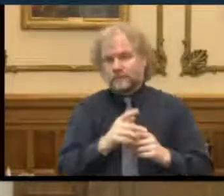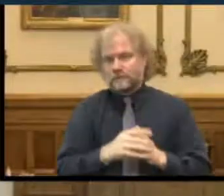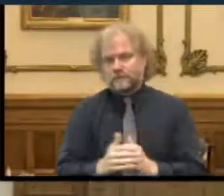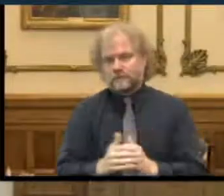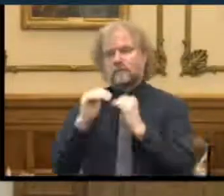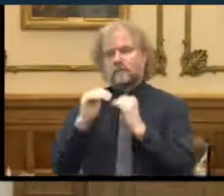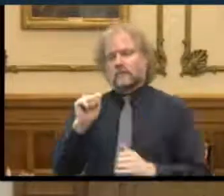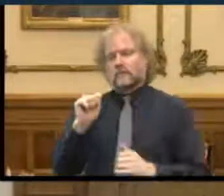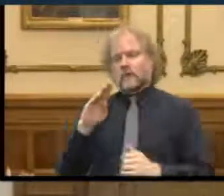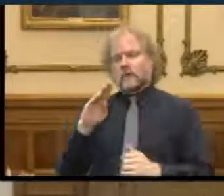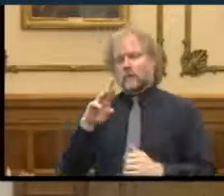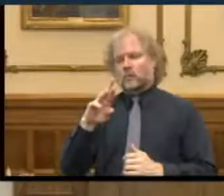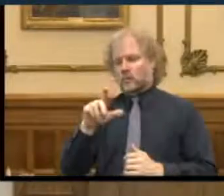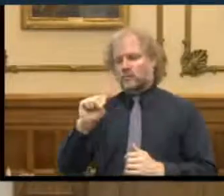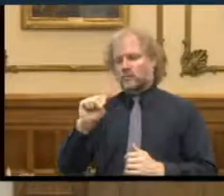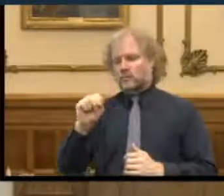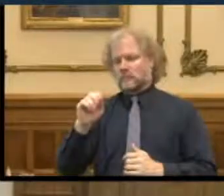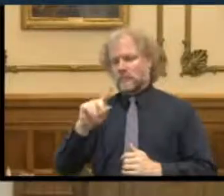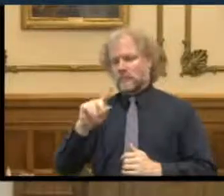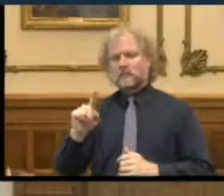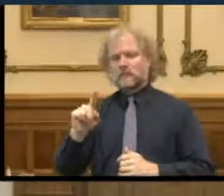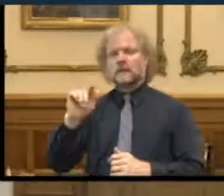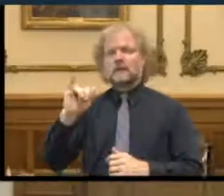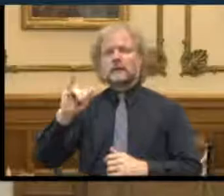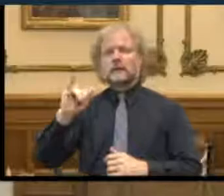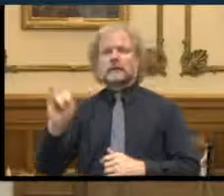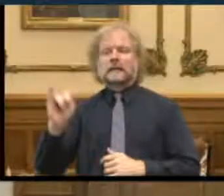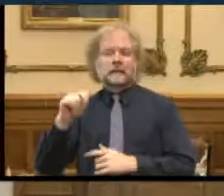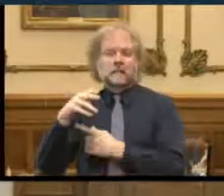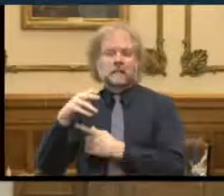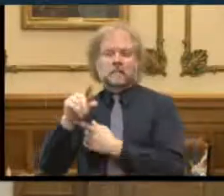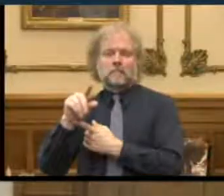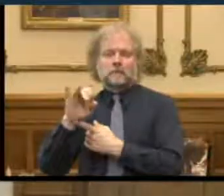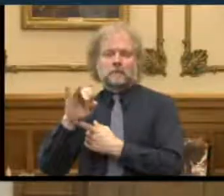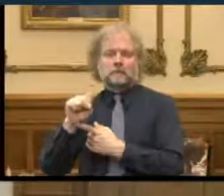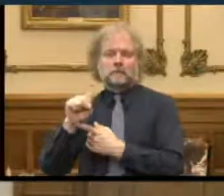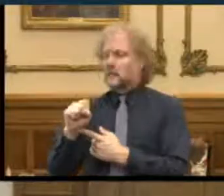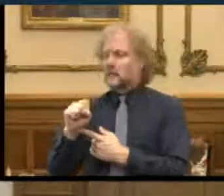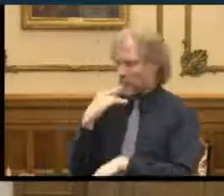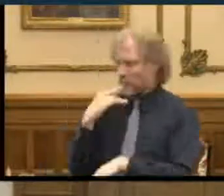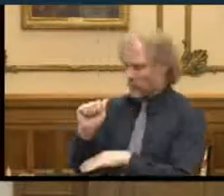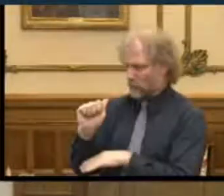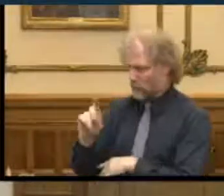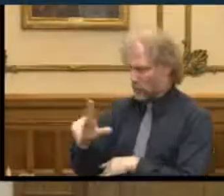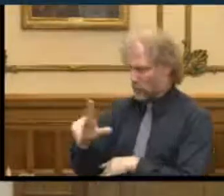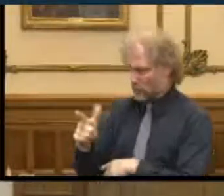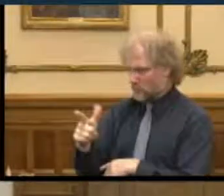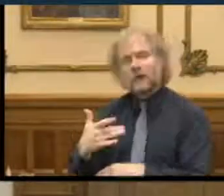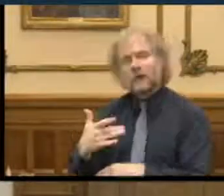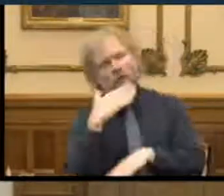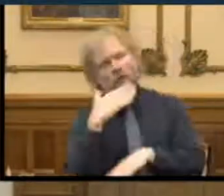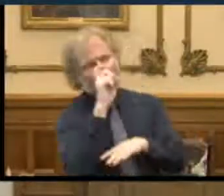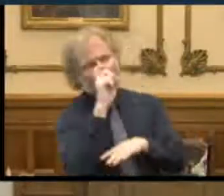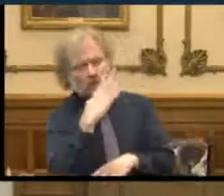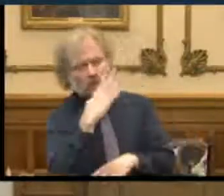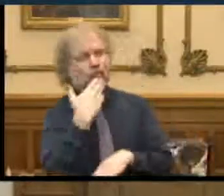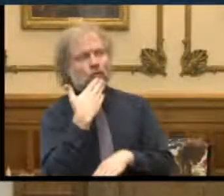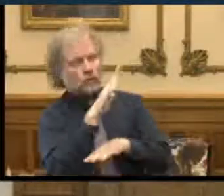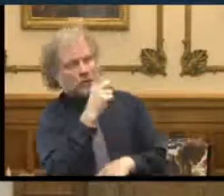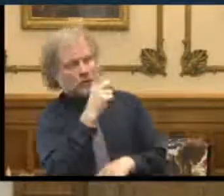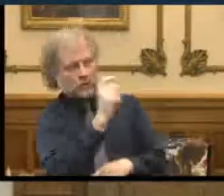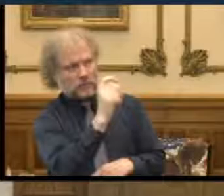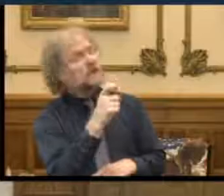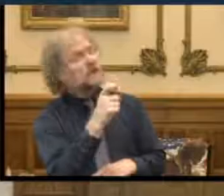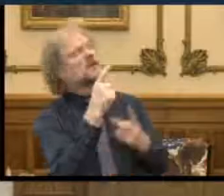Abdul Hakim Shabazz, Indy Politics. Afternoon, Abdul. Good afternoon, Governor. Good afternoon, Dr. Box. A couple